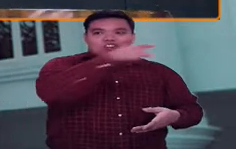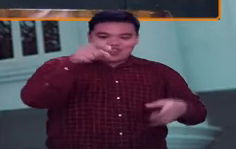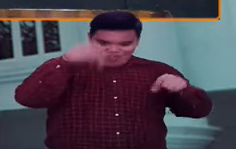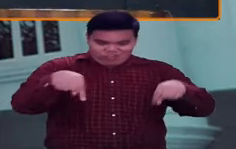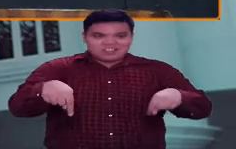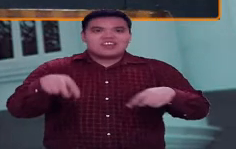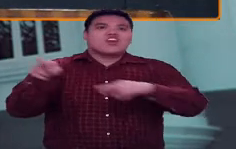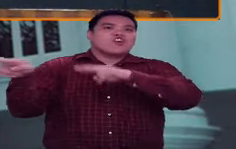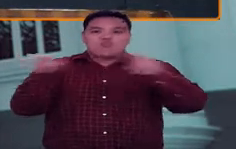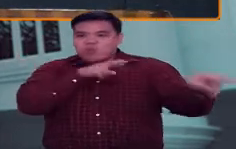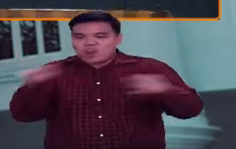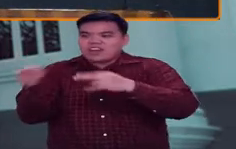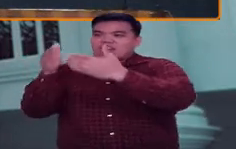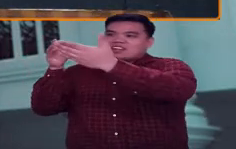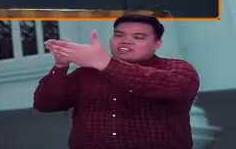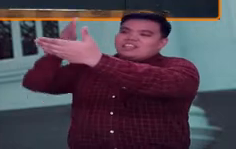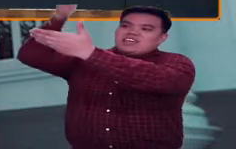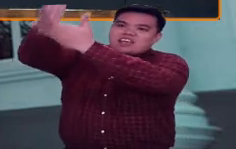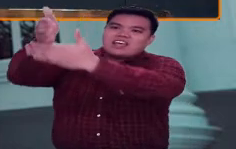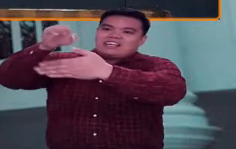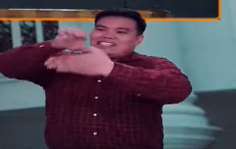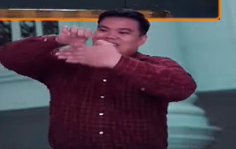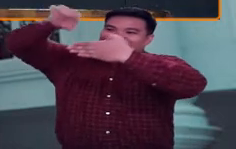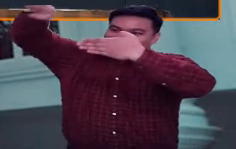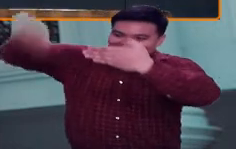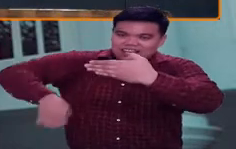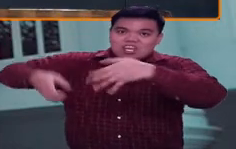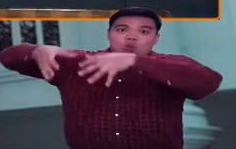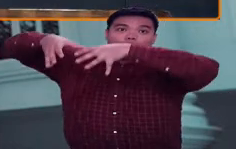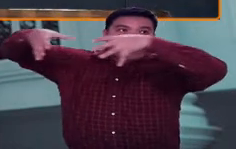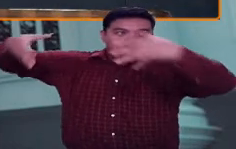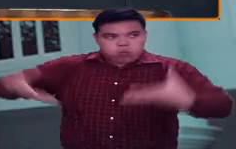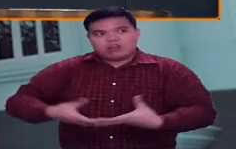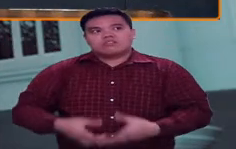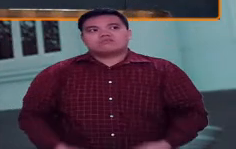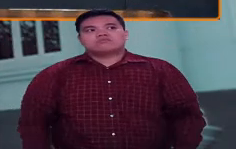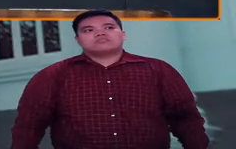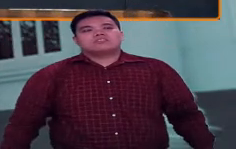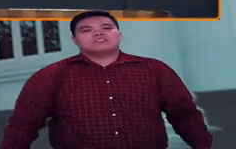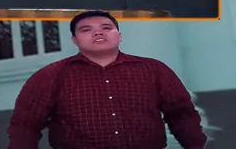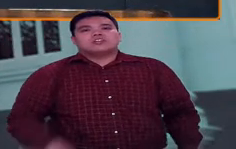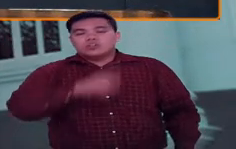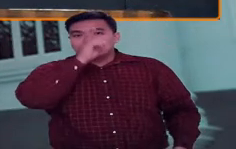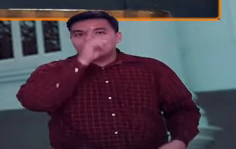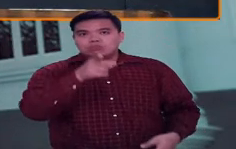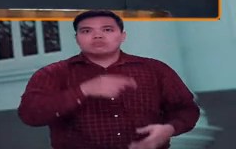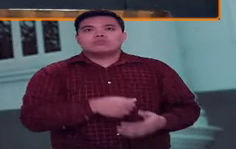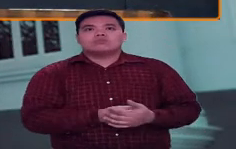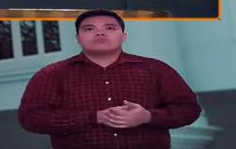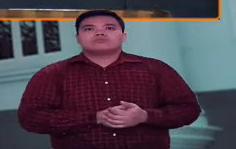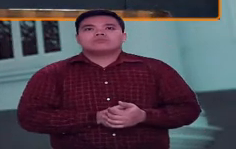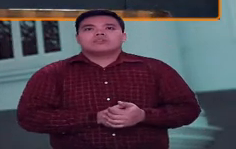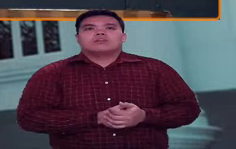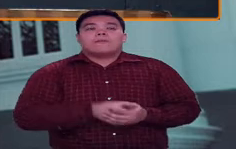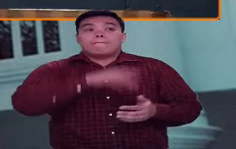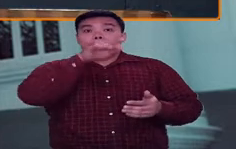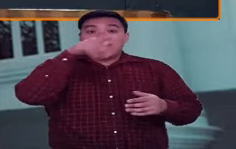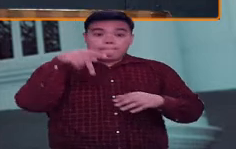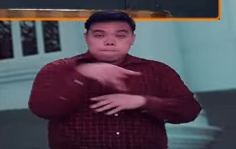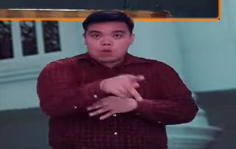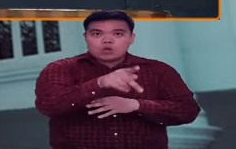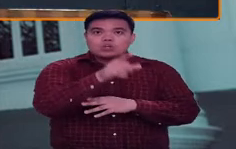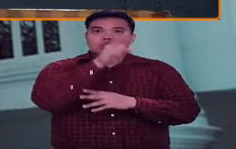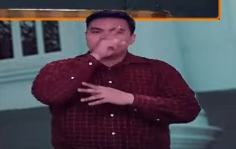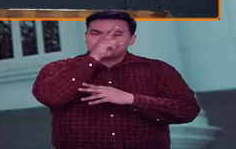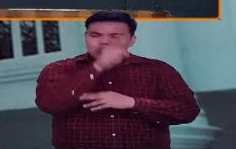to go, to the ends of the world. If that is true of Paul, then